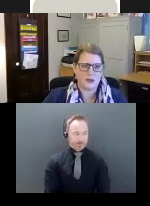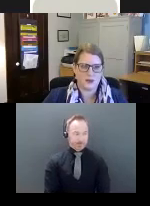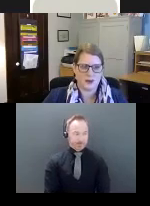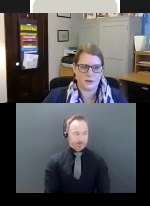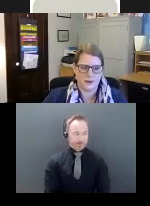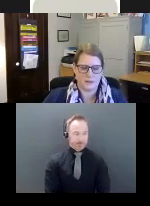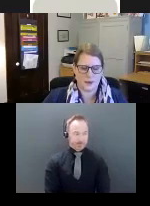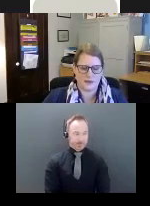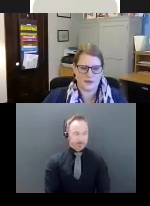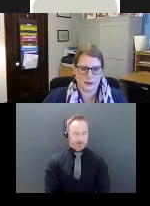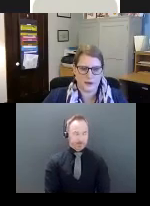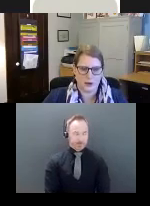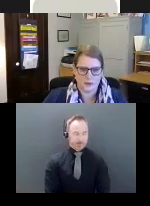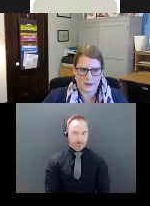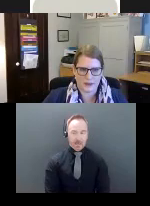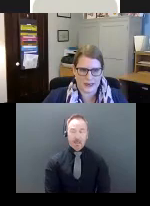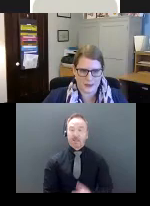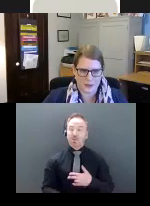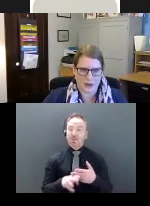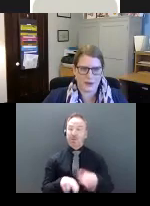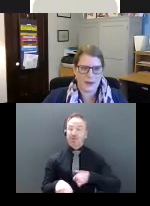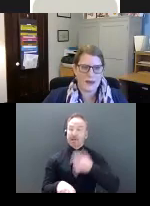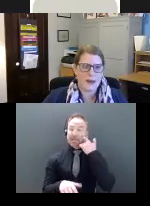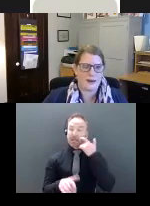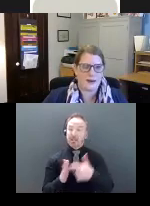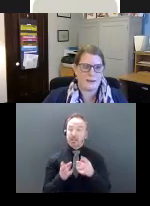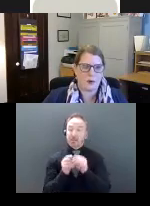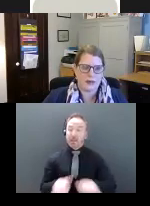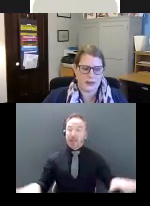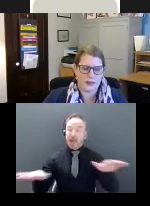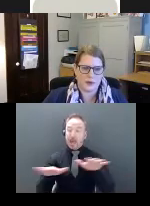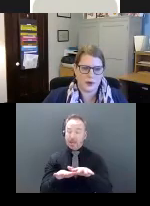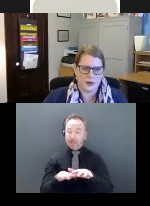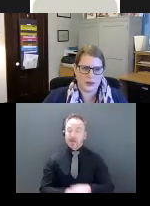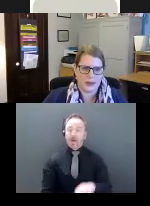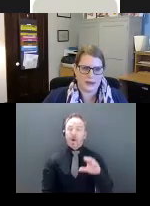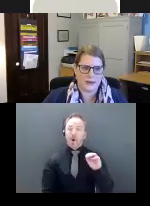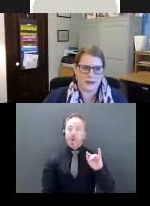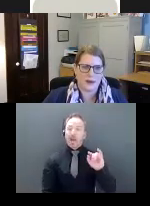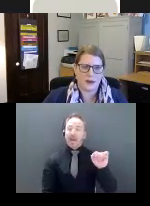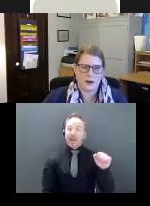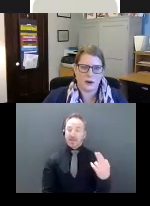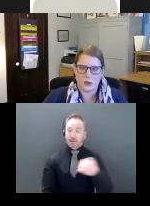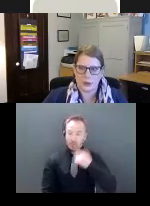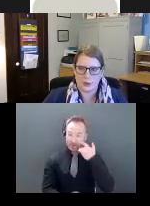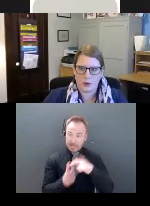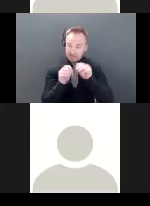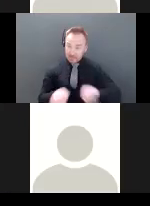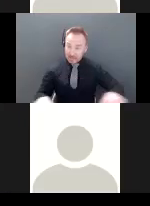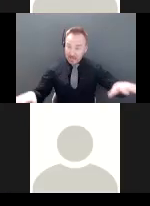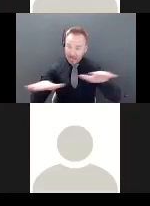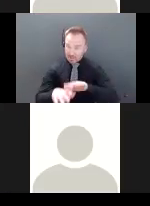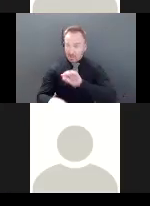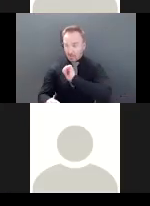so I'll just start off with a brief acknowledgement of the land as well. OAITH would like to acknowledge the land on which we